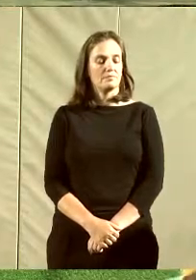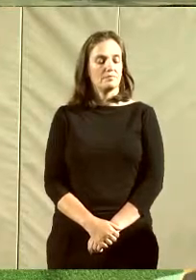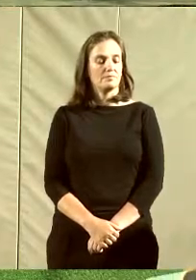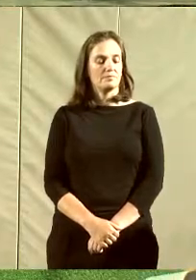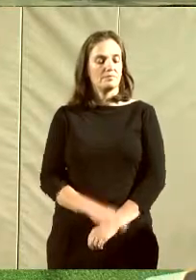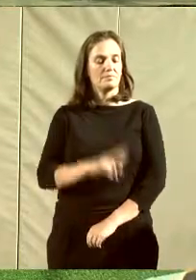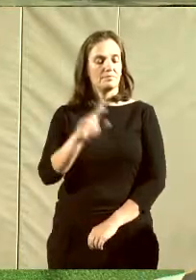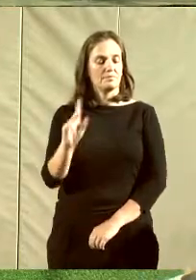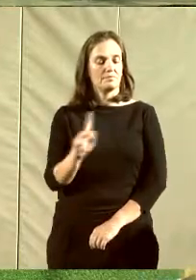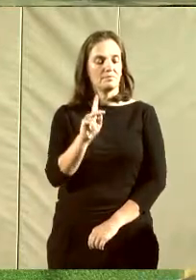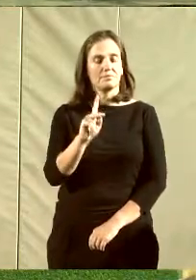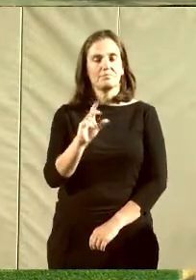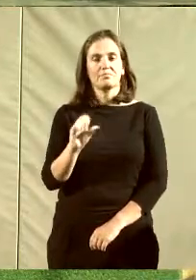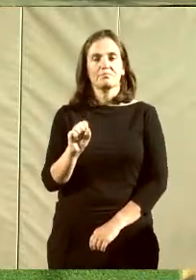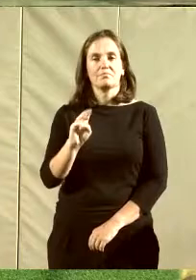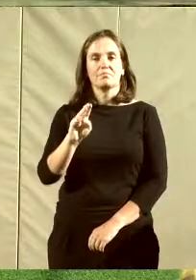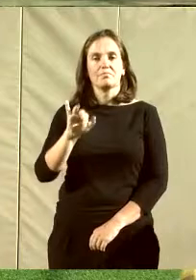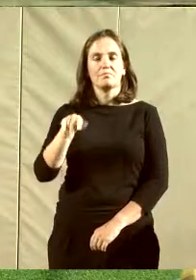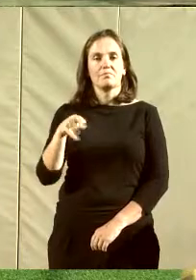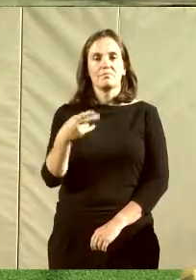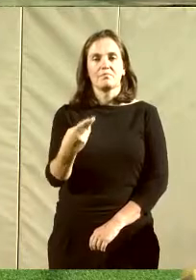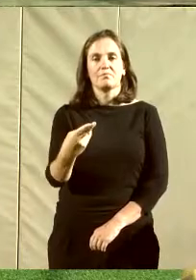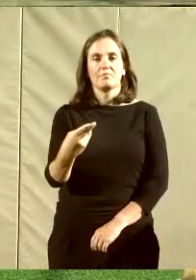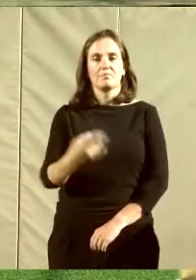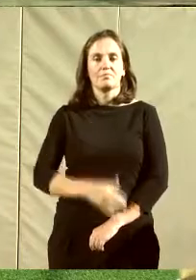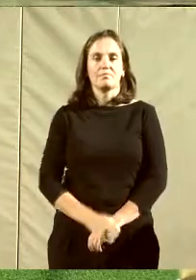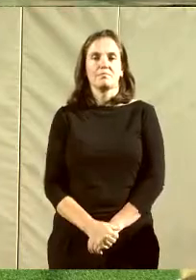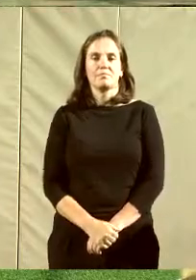Kaylee Alexandria Smith.